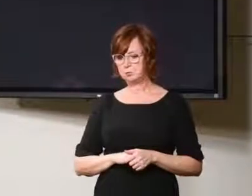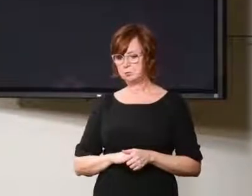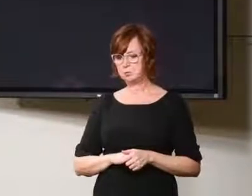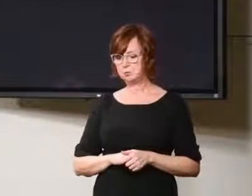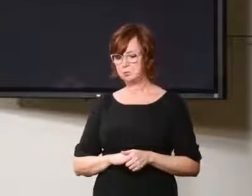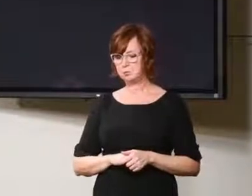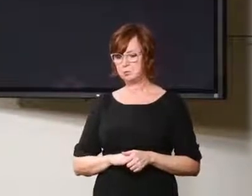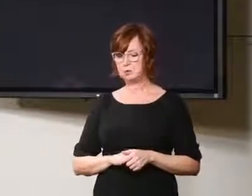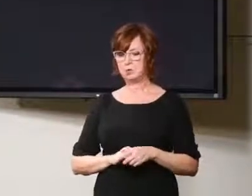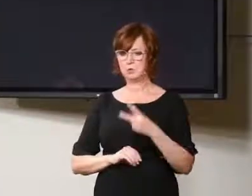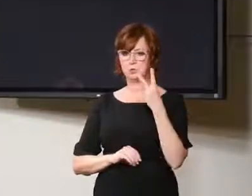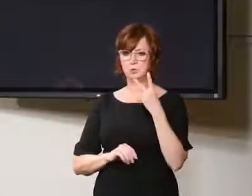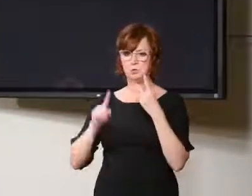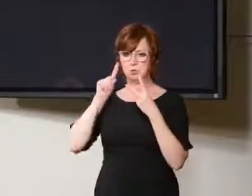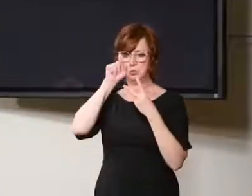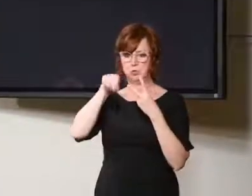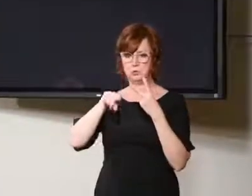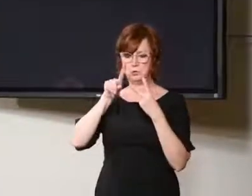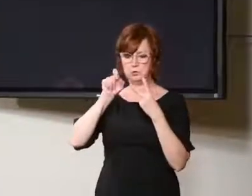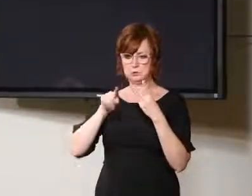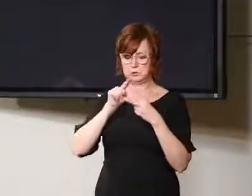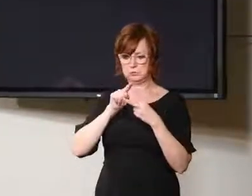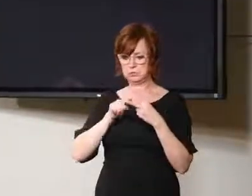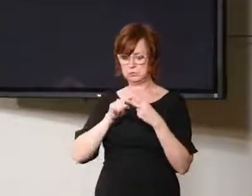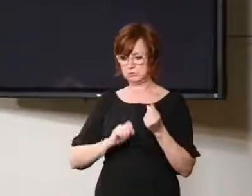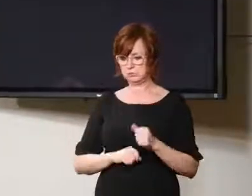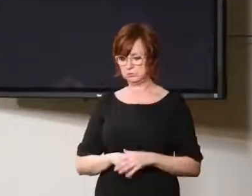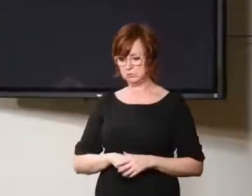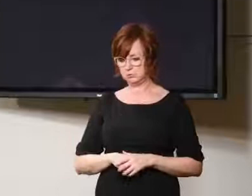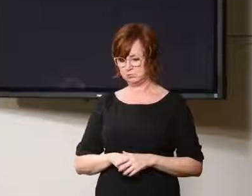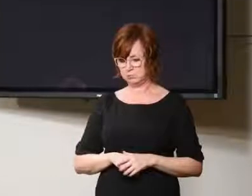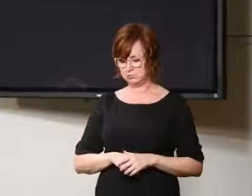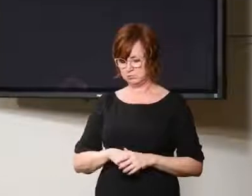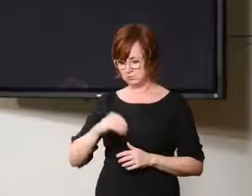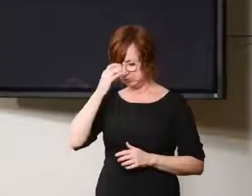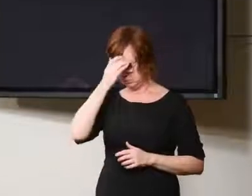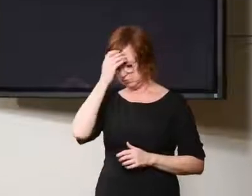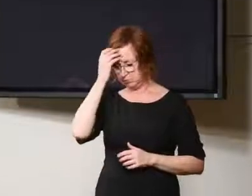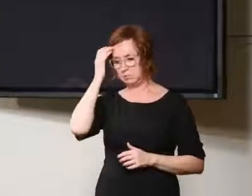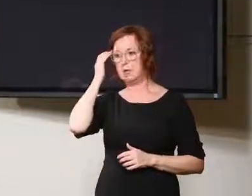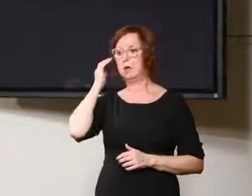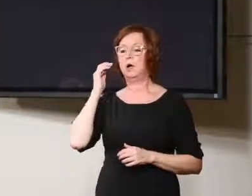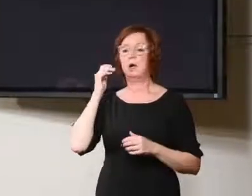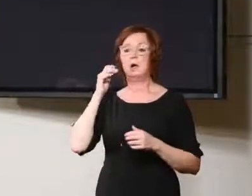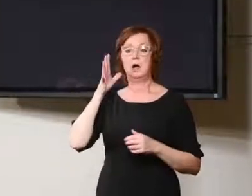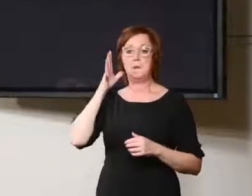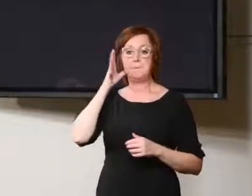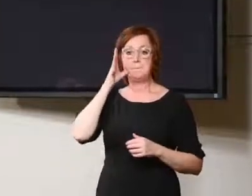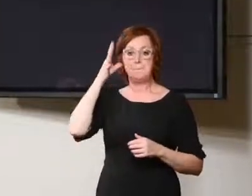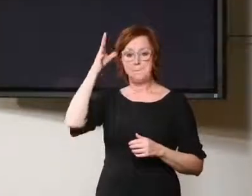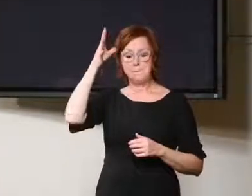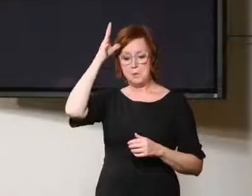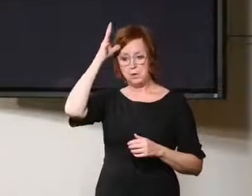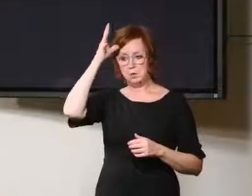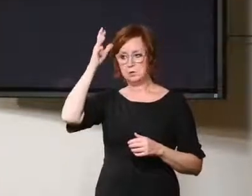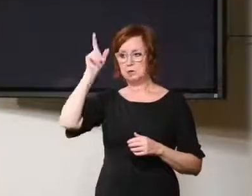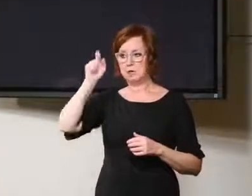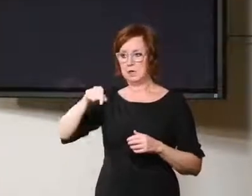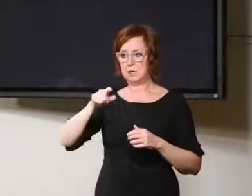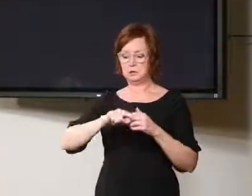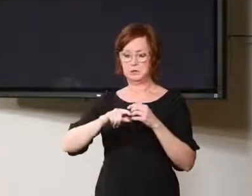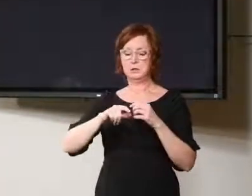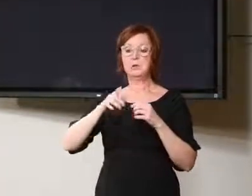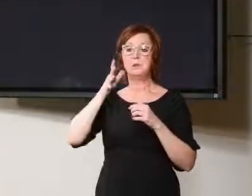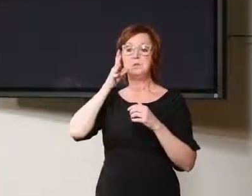I have a couple of questions. One is about parents sharing custody. What do you